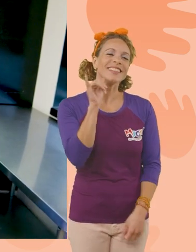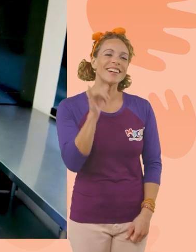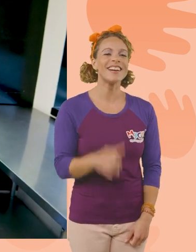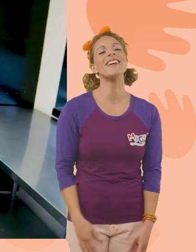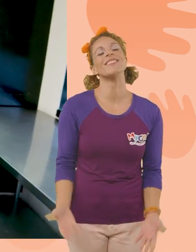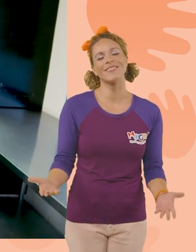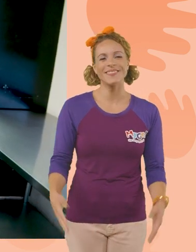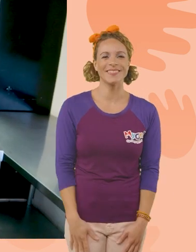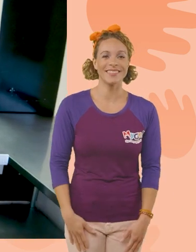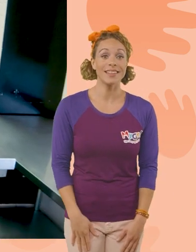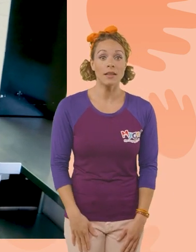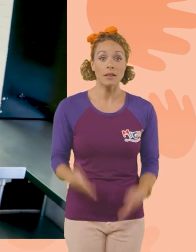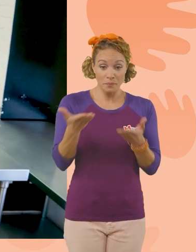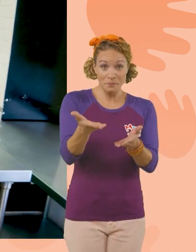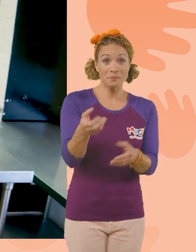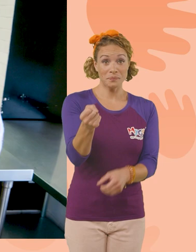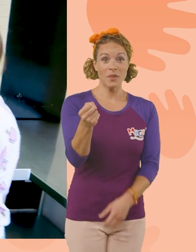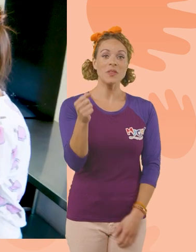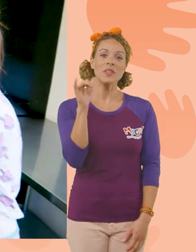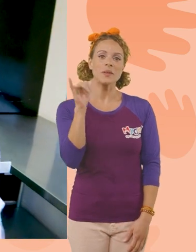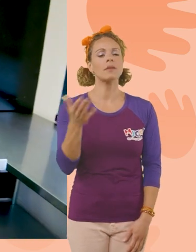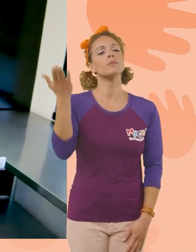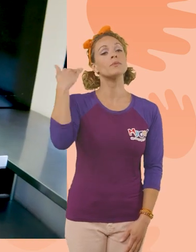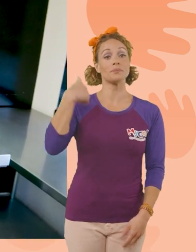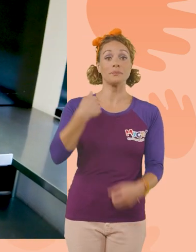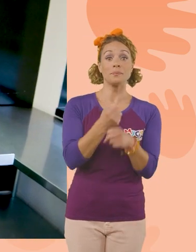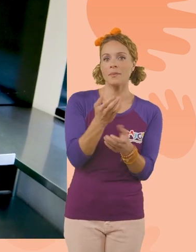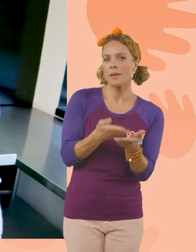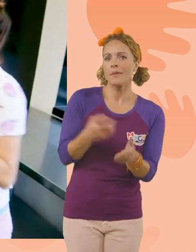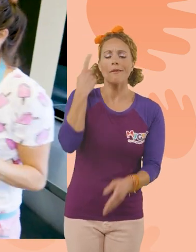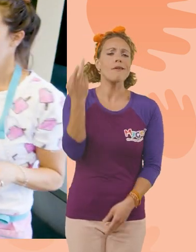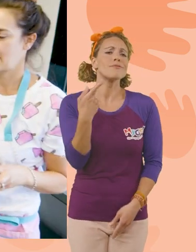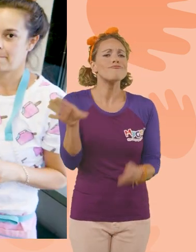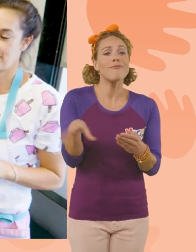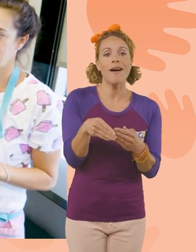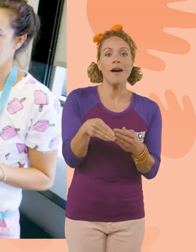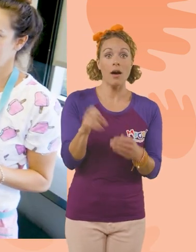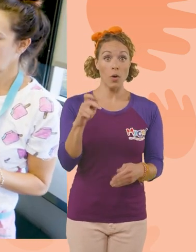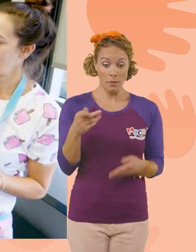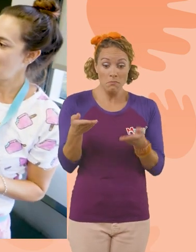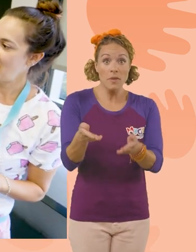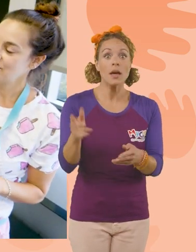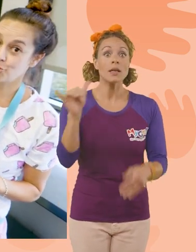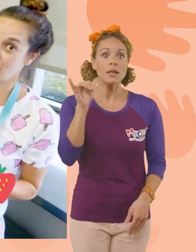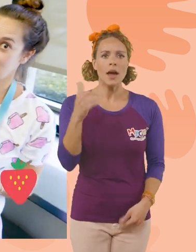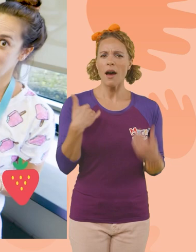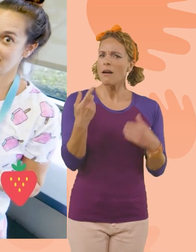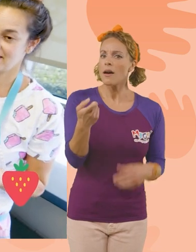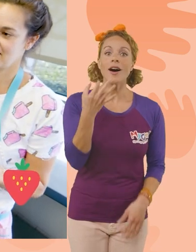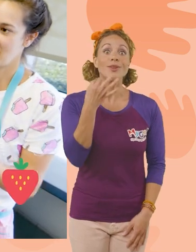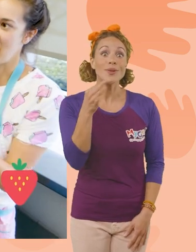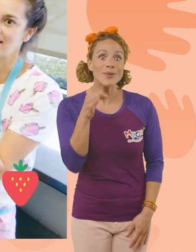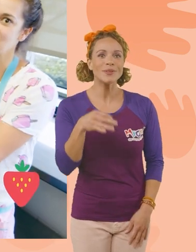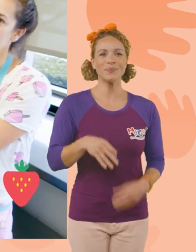spinach. Okay. So here you go, hold the spinach. I was making a batch earlier, so I thought we could just add to it. Okay, so here's some spinach, and what do you have?